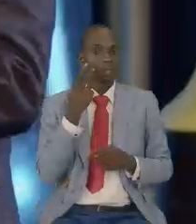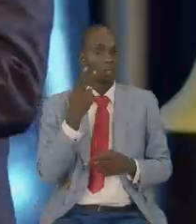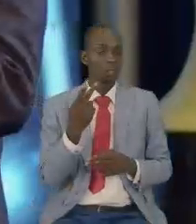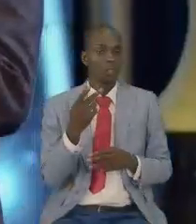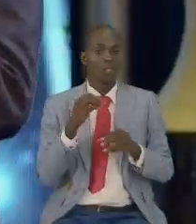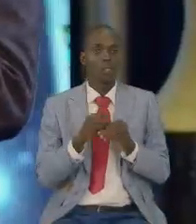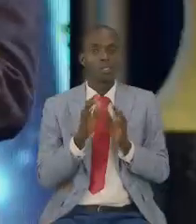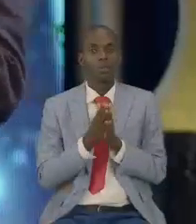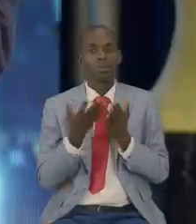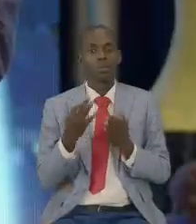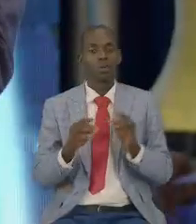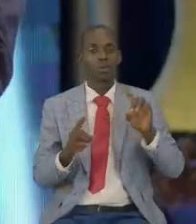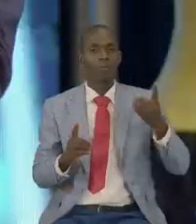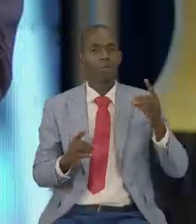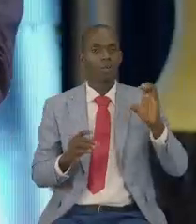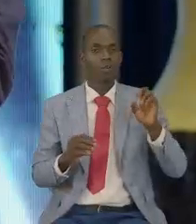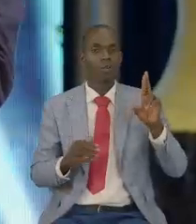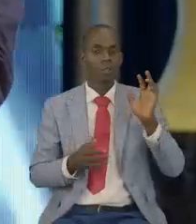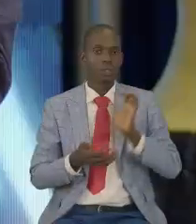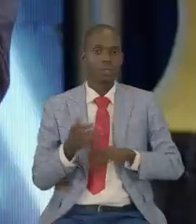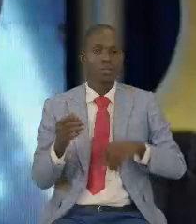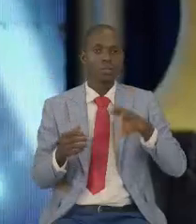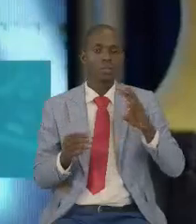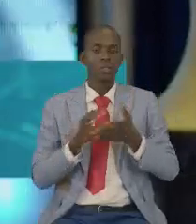reading from verse 19. What?